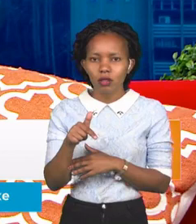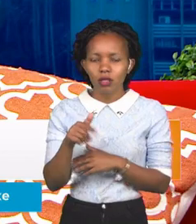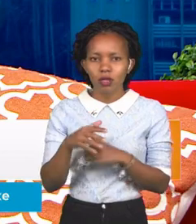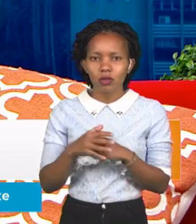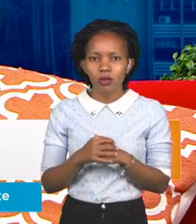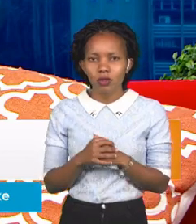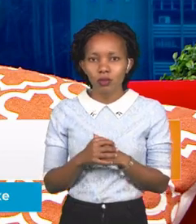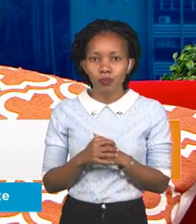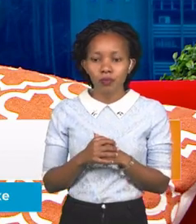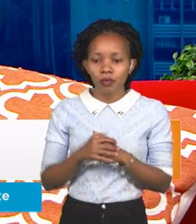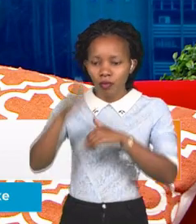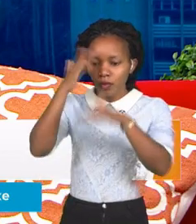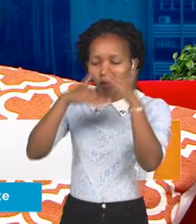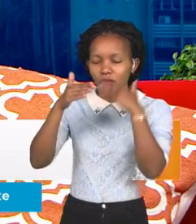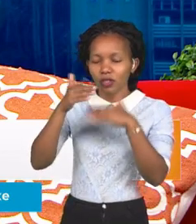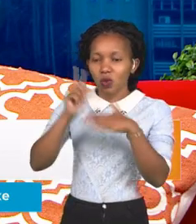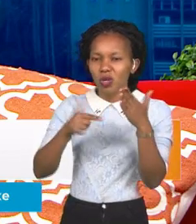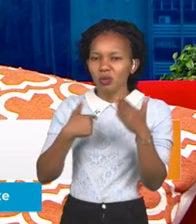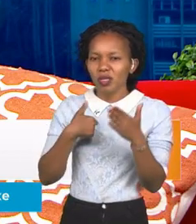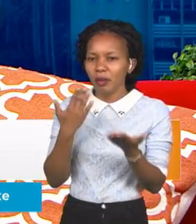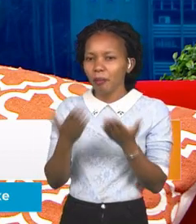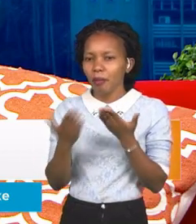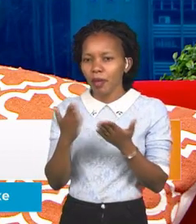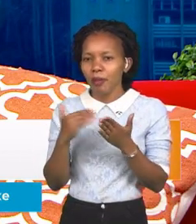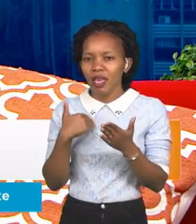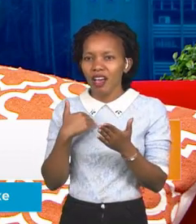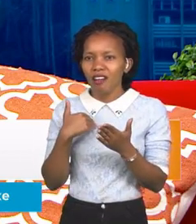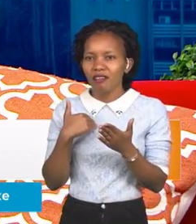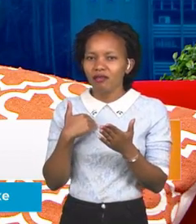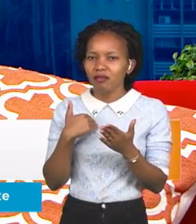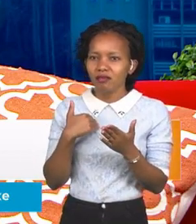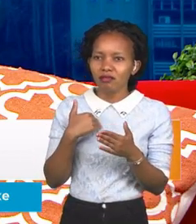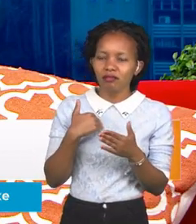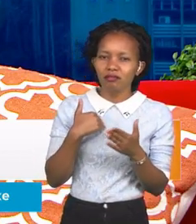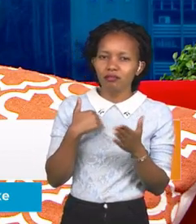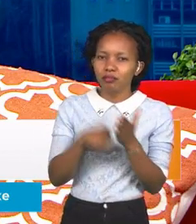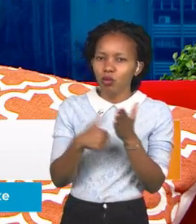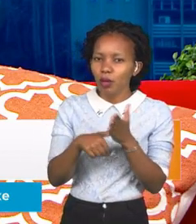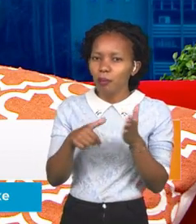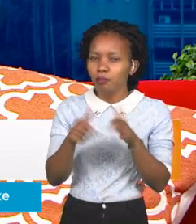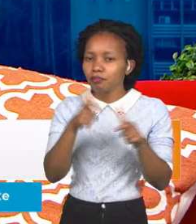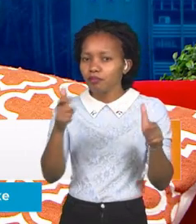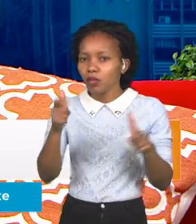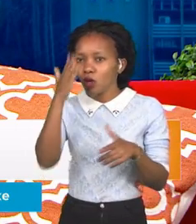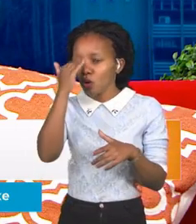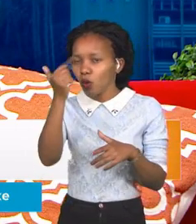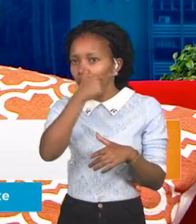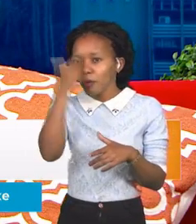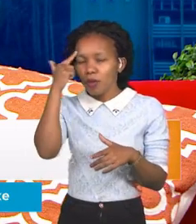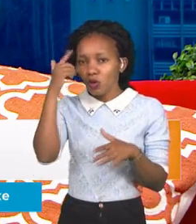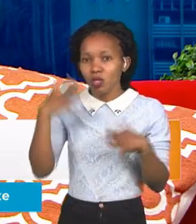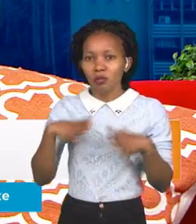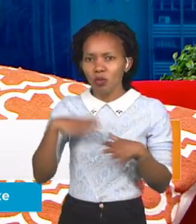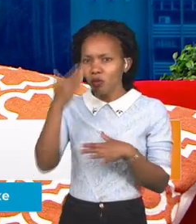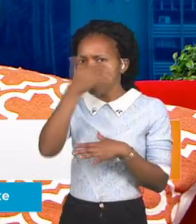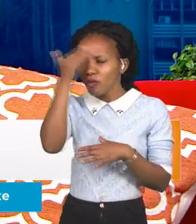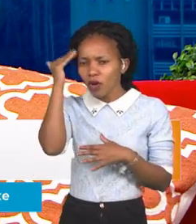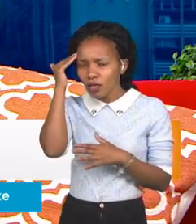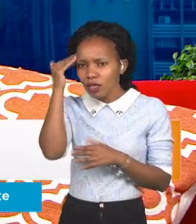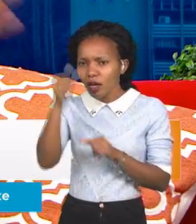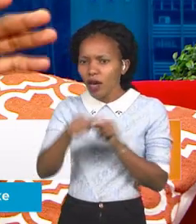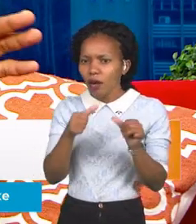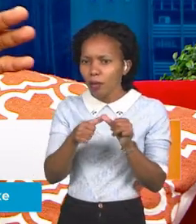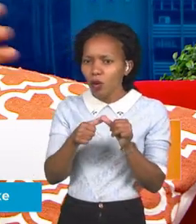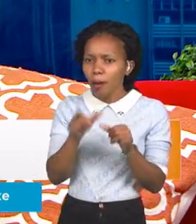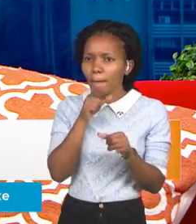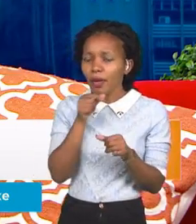is facing what I could call radical extinction. Yes, sure. Because so many people have forgotten about